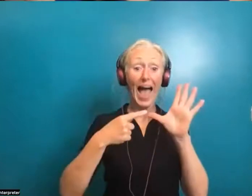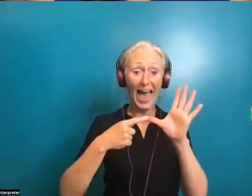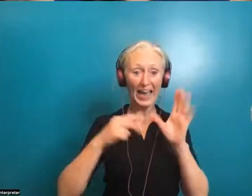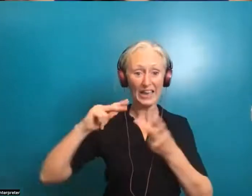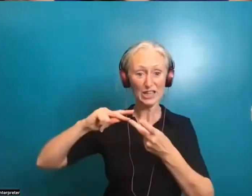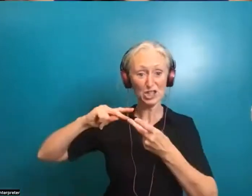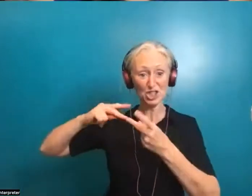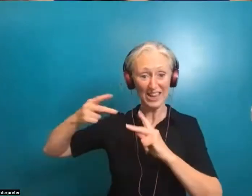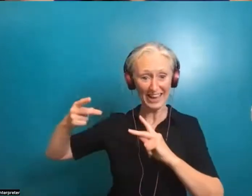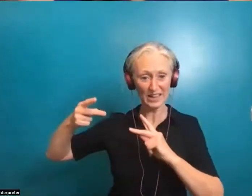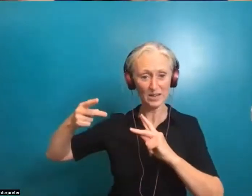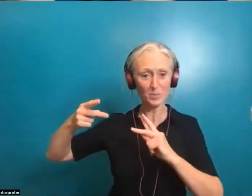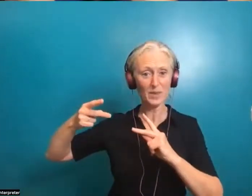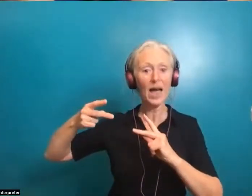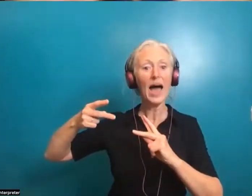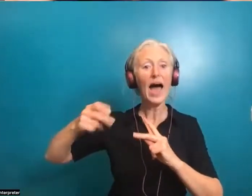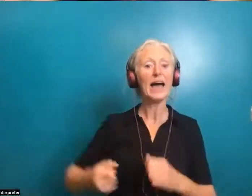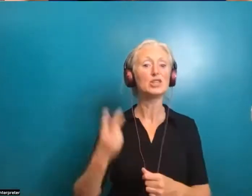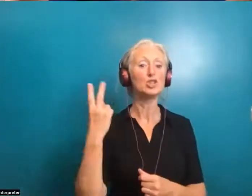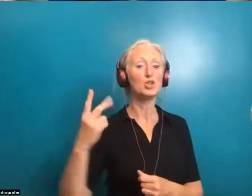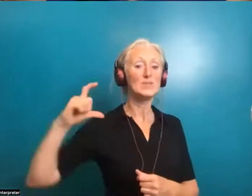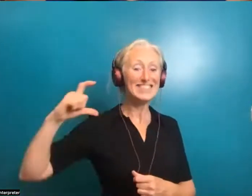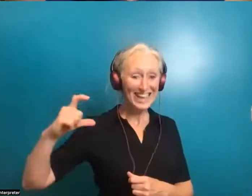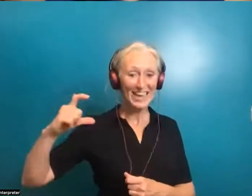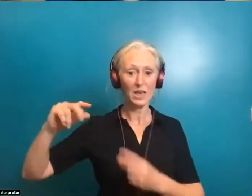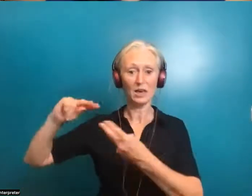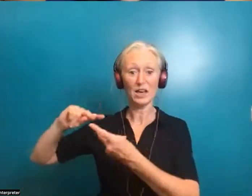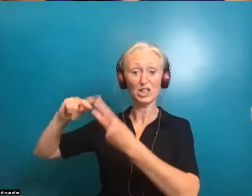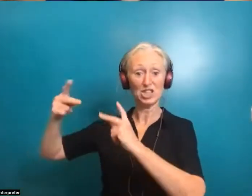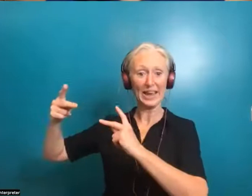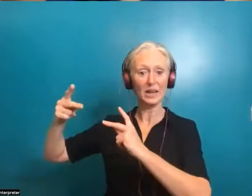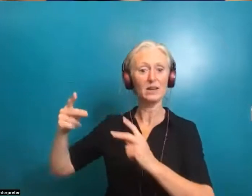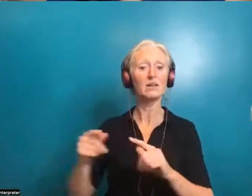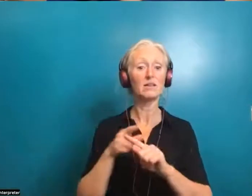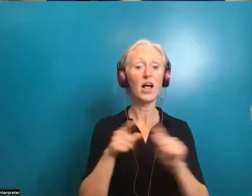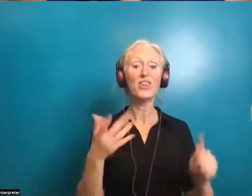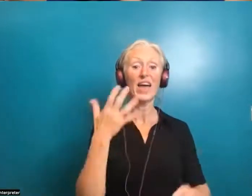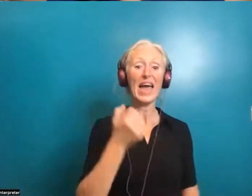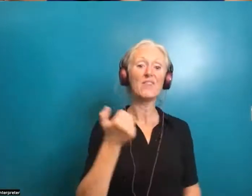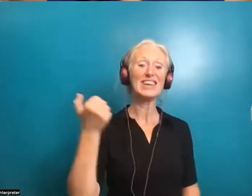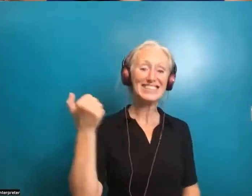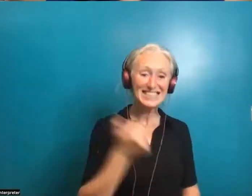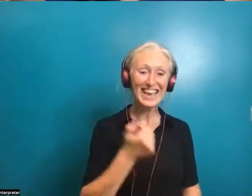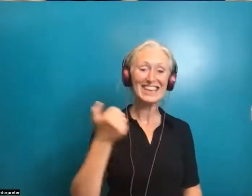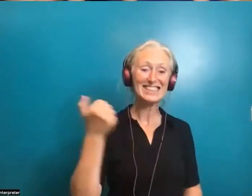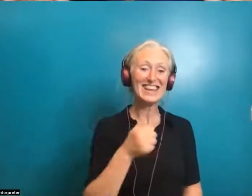for USH2C, they are all basically 16,000 letters in